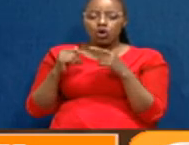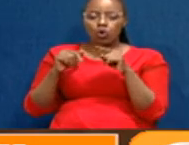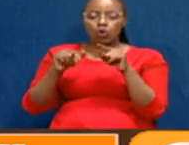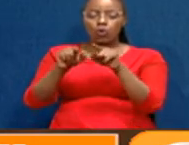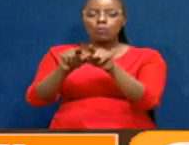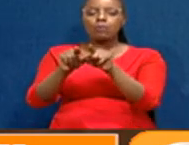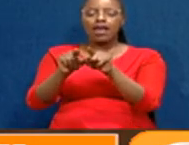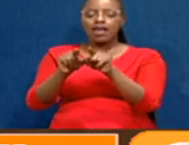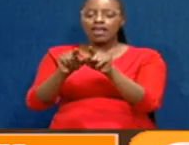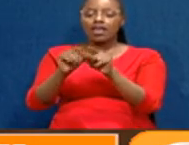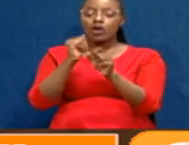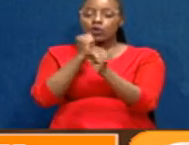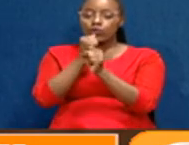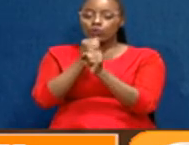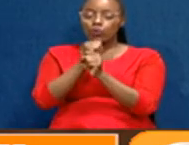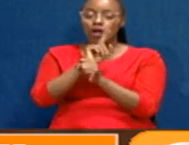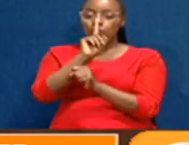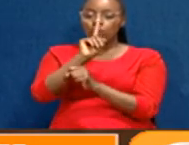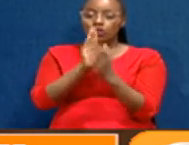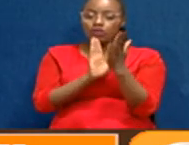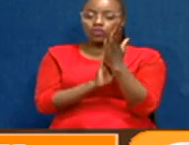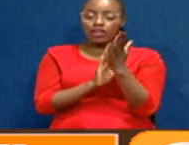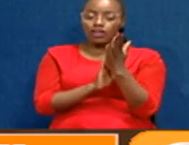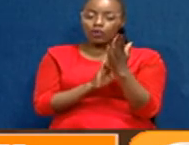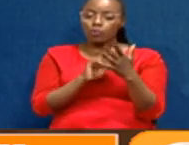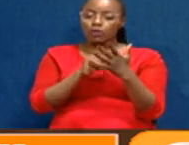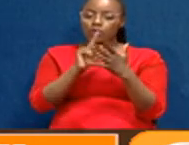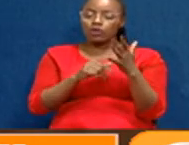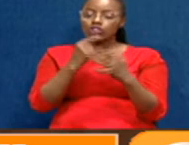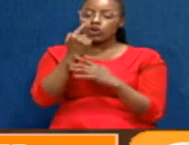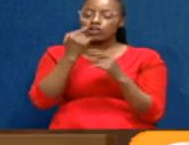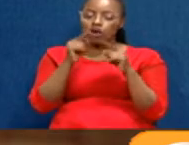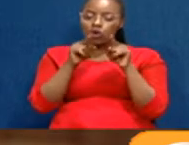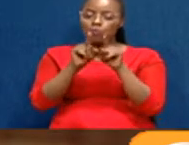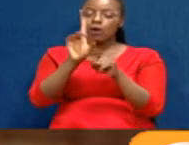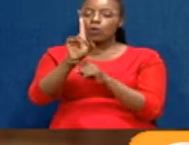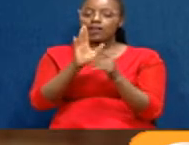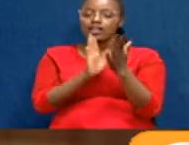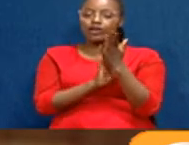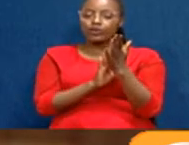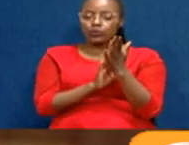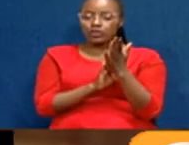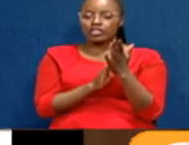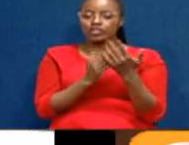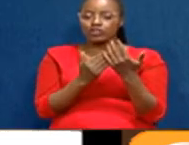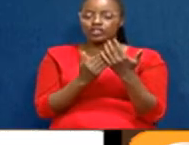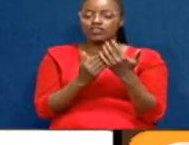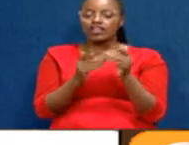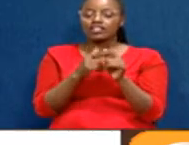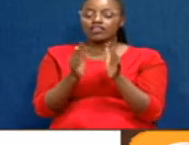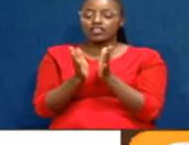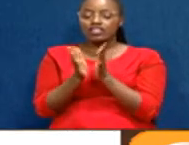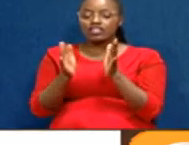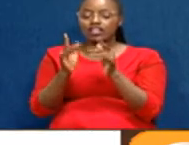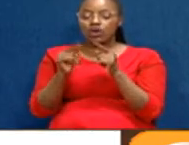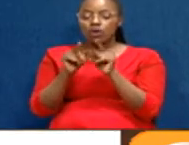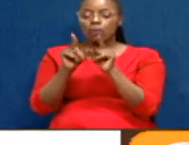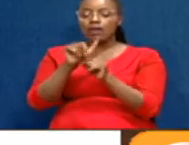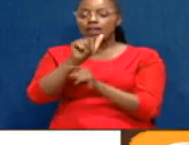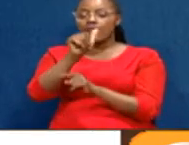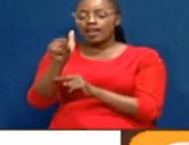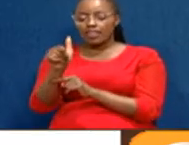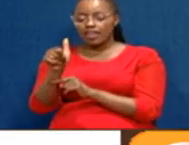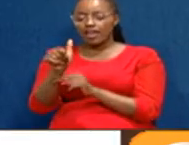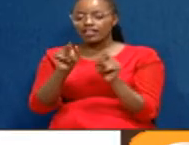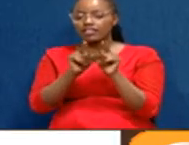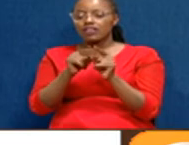or sort of work on one of the recommendations. So it was only compliant on one recommendation, and largely compliant with another